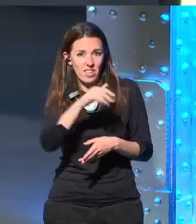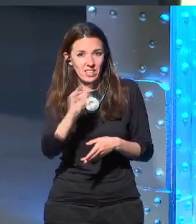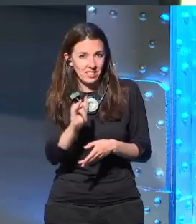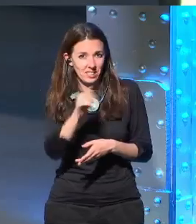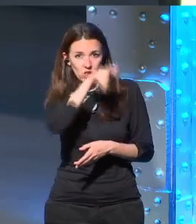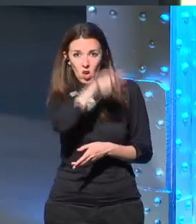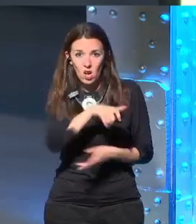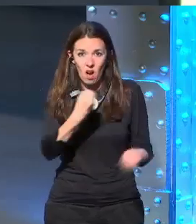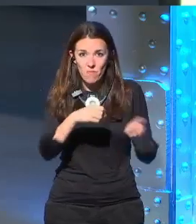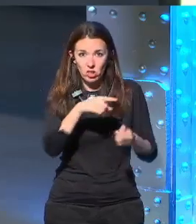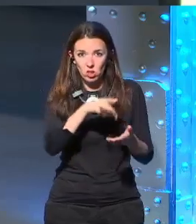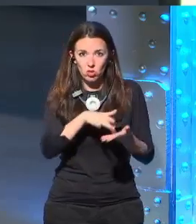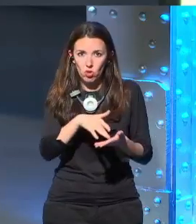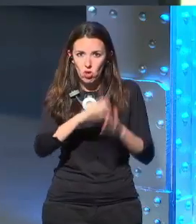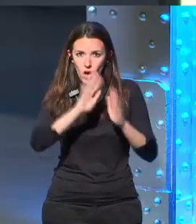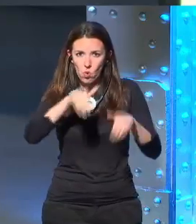had?